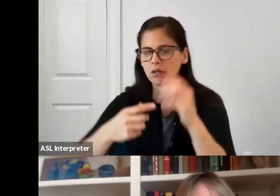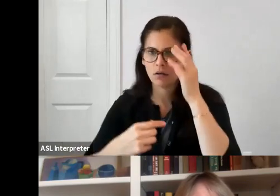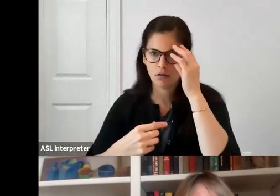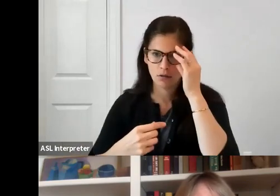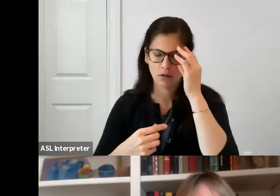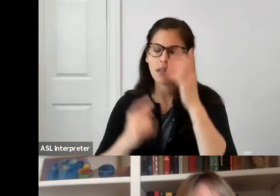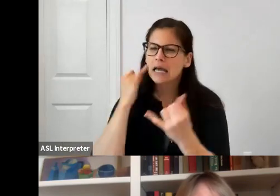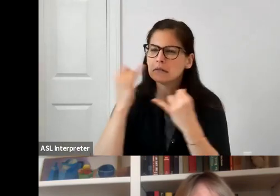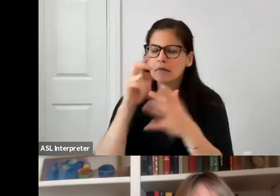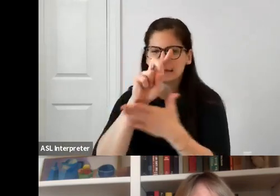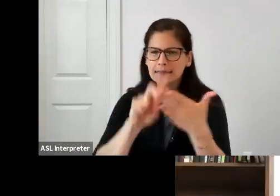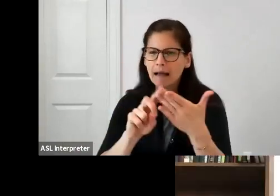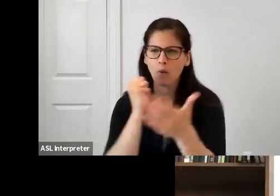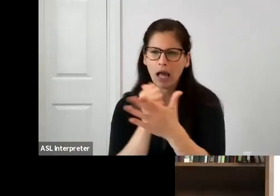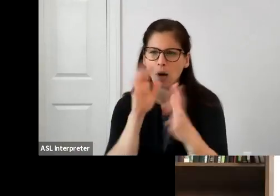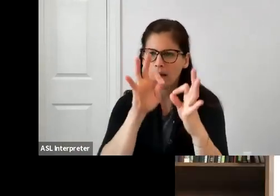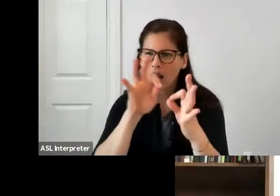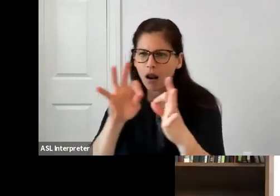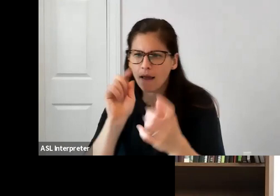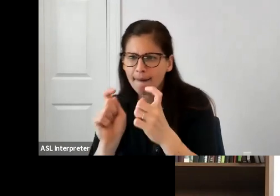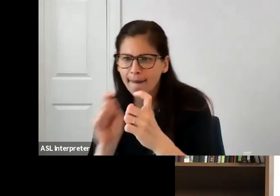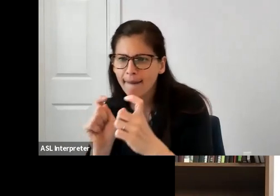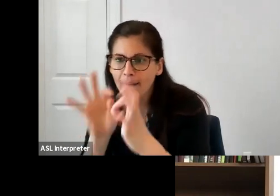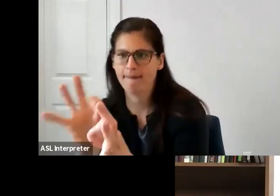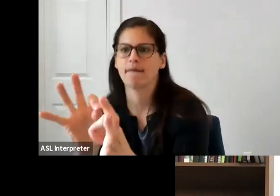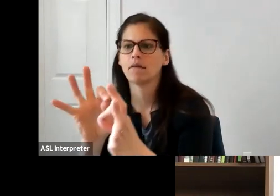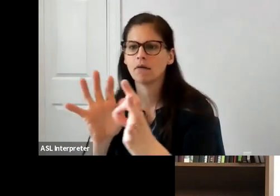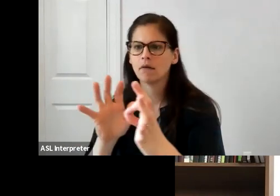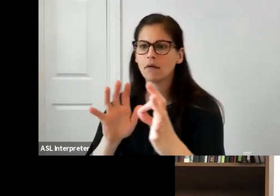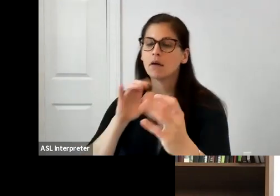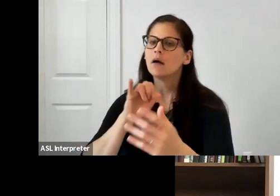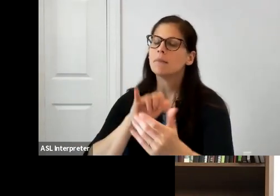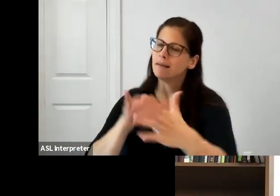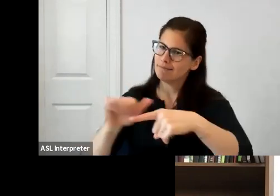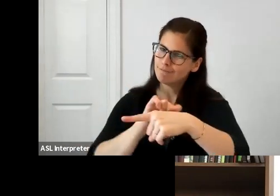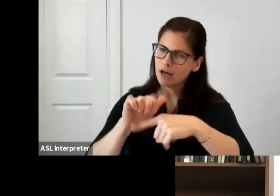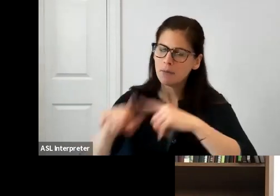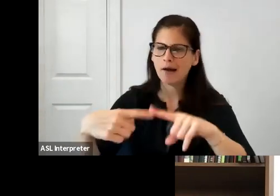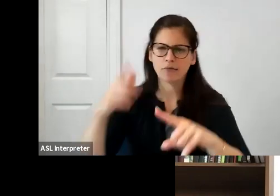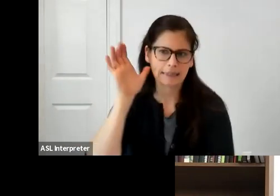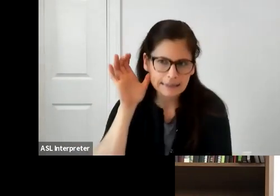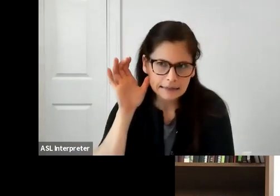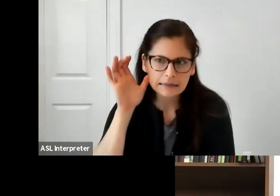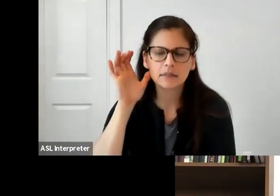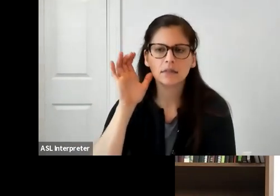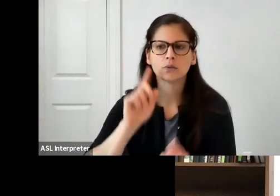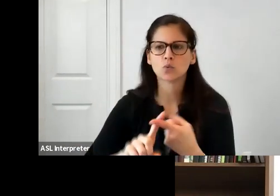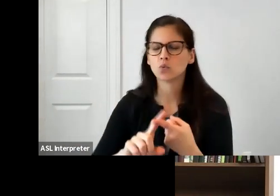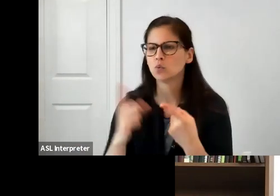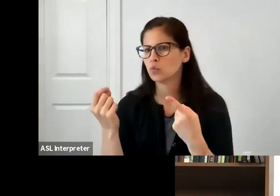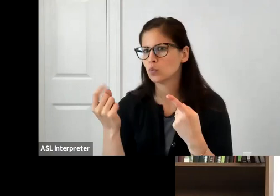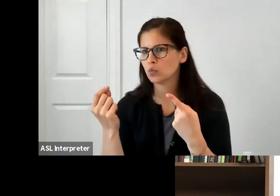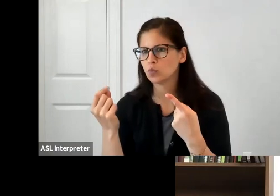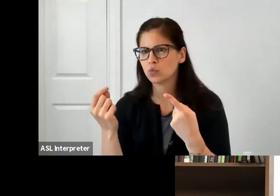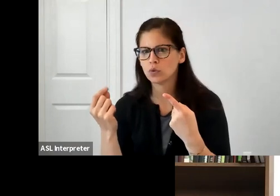helping perfect it, but the very practice of listening to